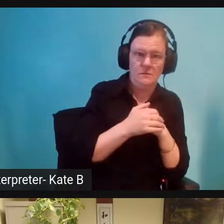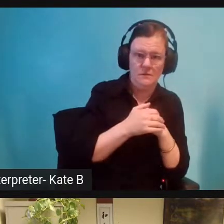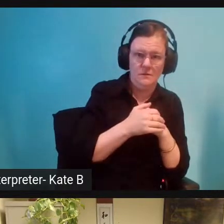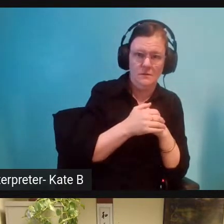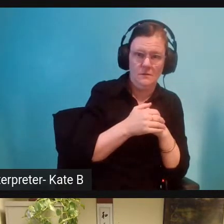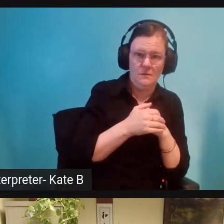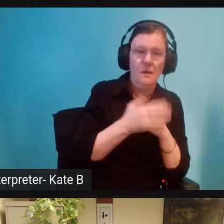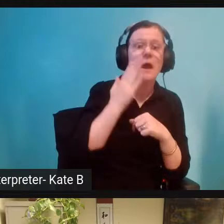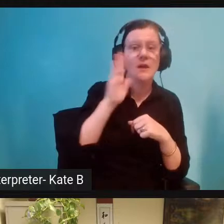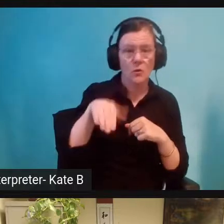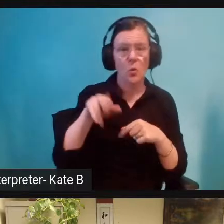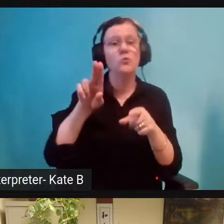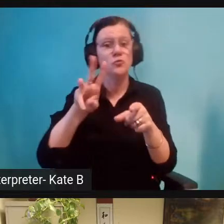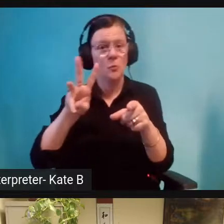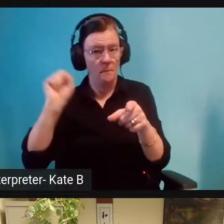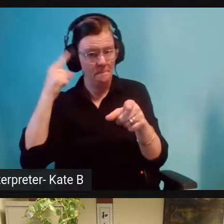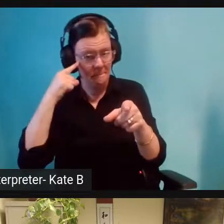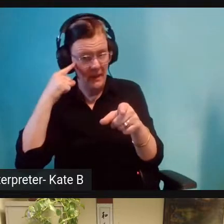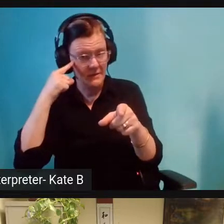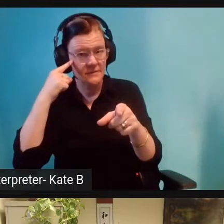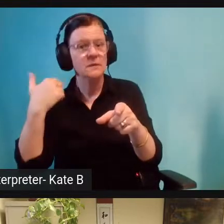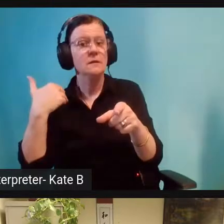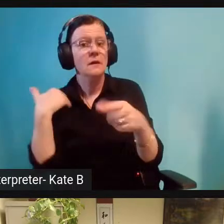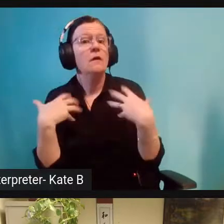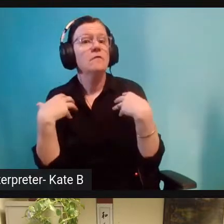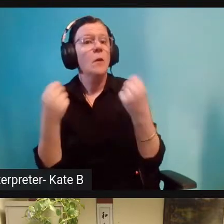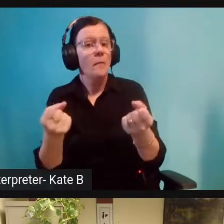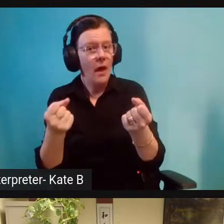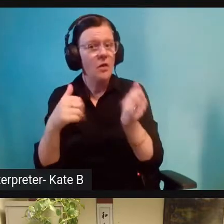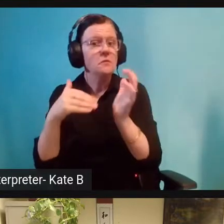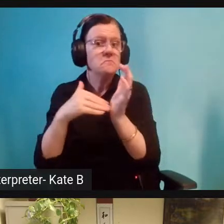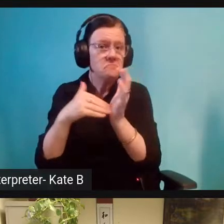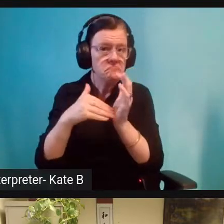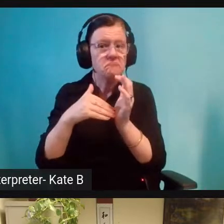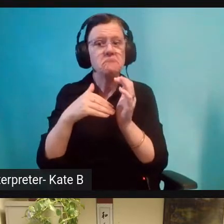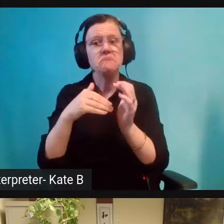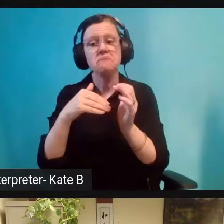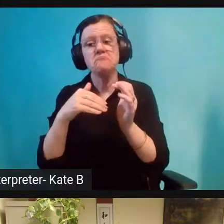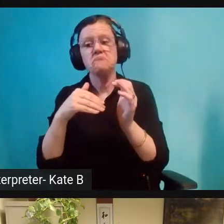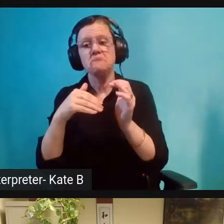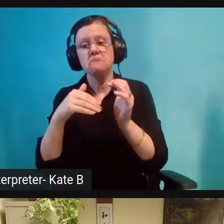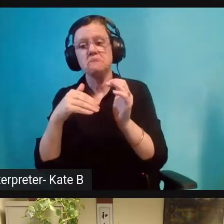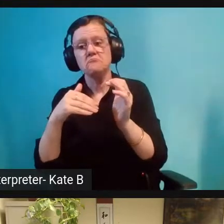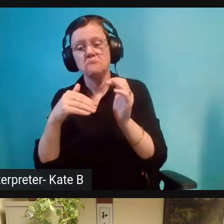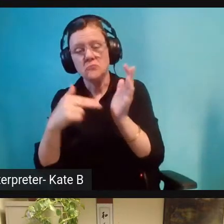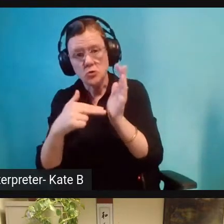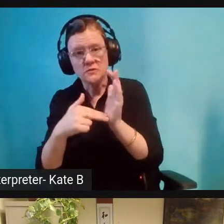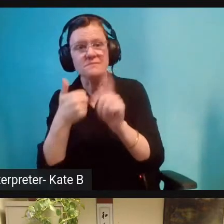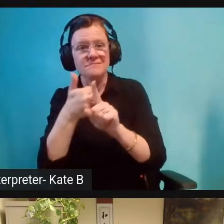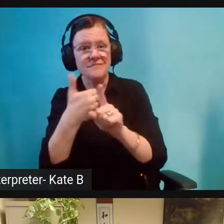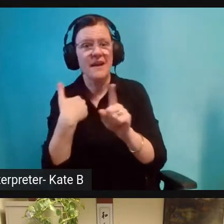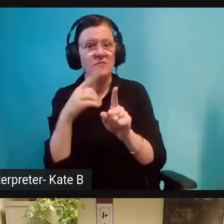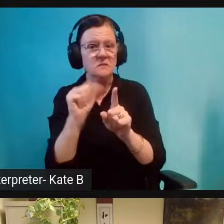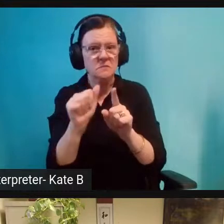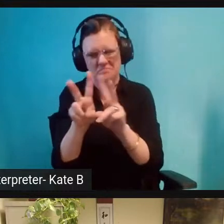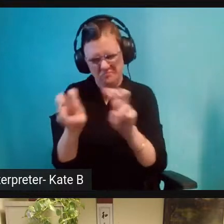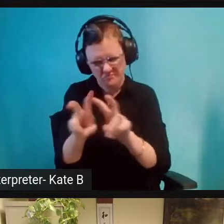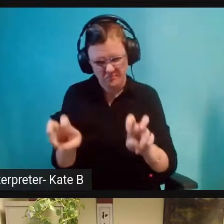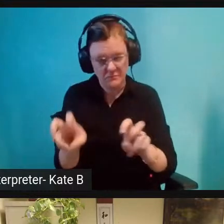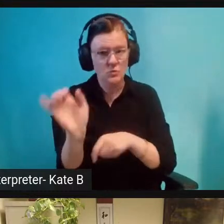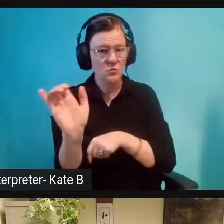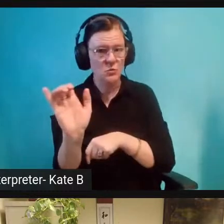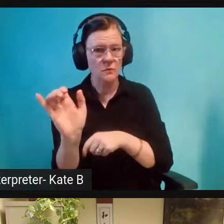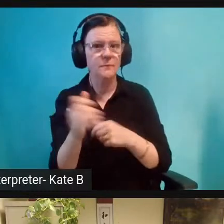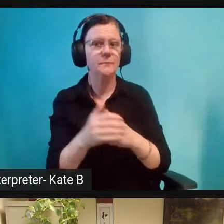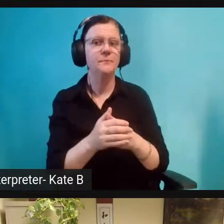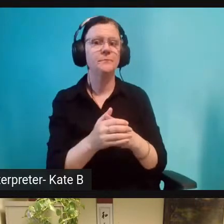going on where you are, where you have some healthcare providers, disabled doctors and nurses that are looking at some of these issues. But if this